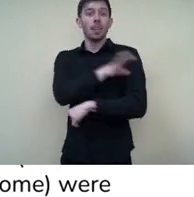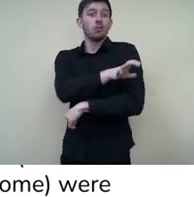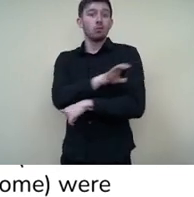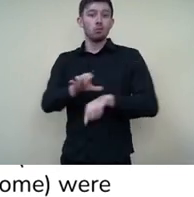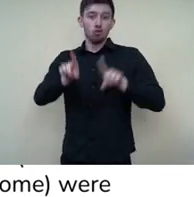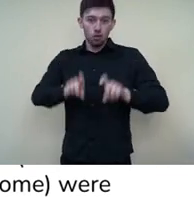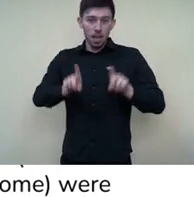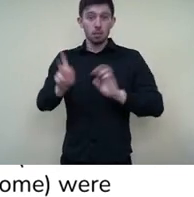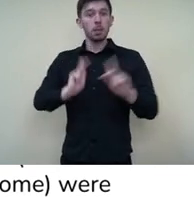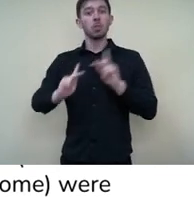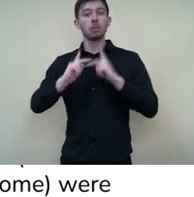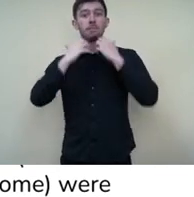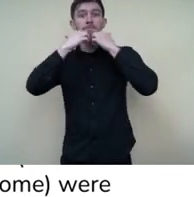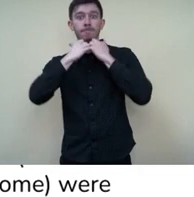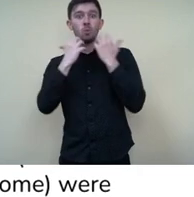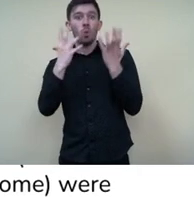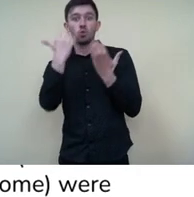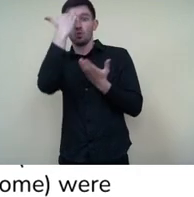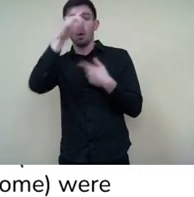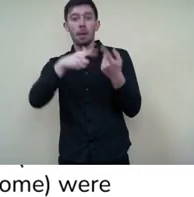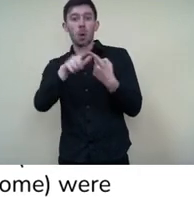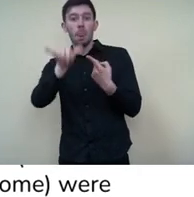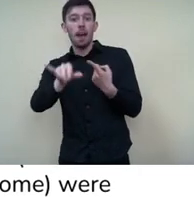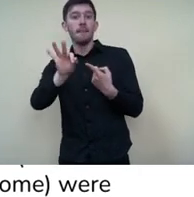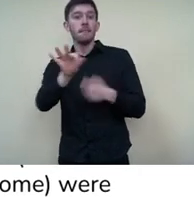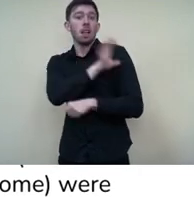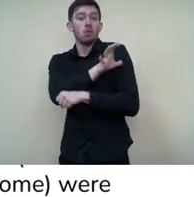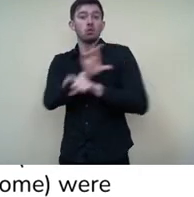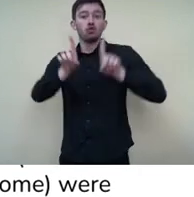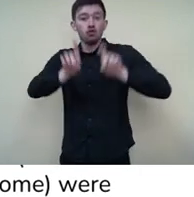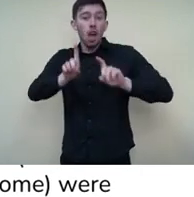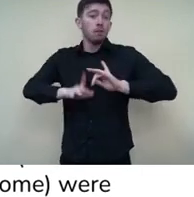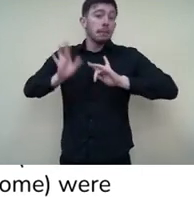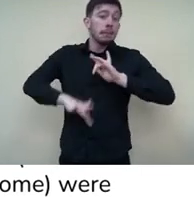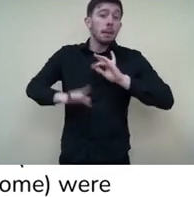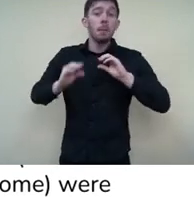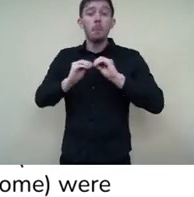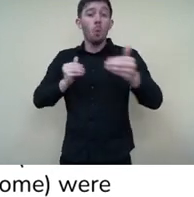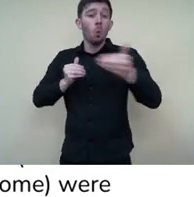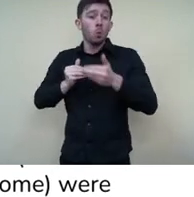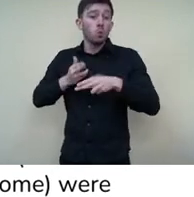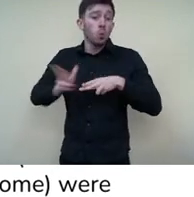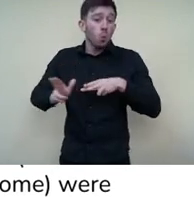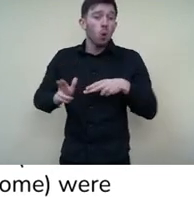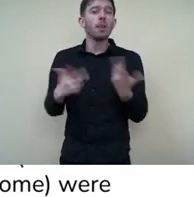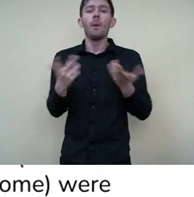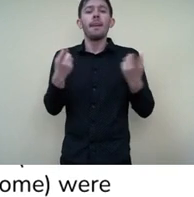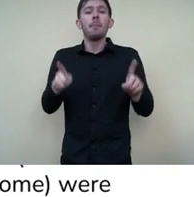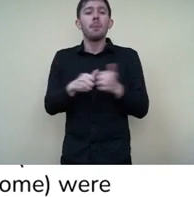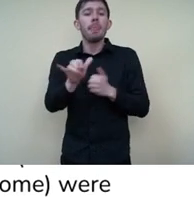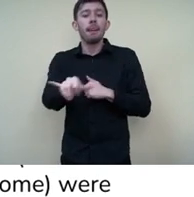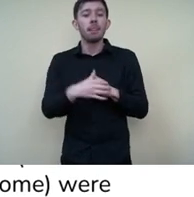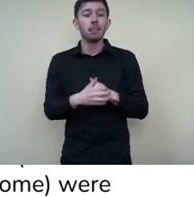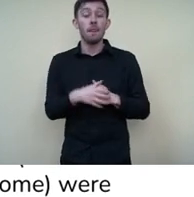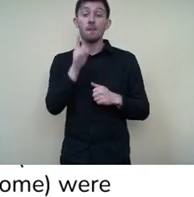lot of people tend to care about, whether or not clinical trials were skipped or maybe they were shortened, what was happening with the clinical trials. And so